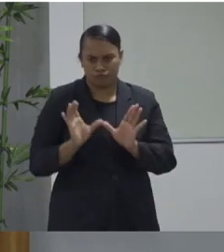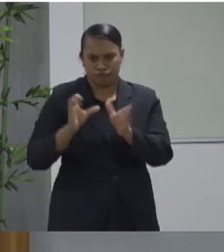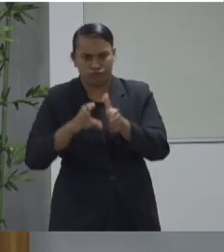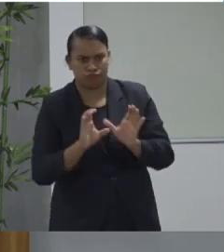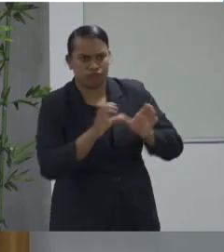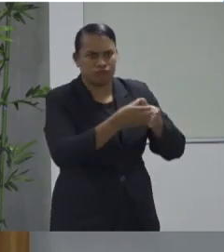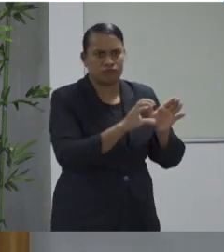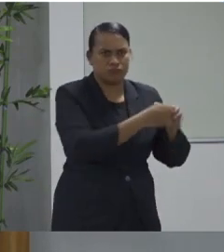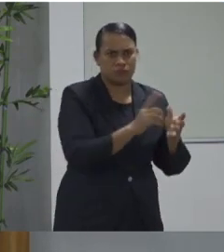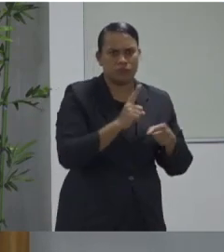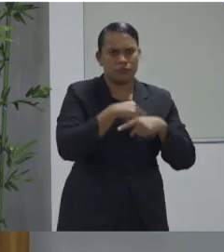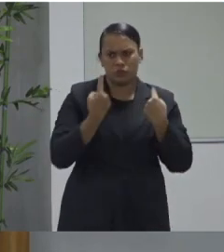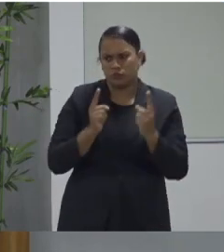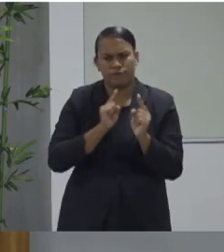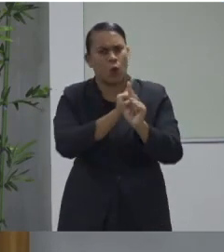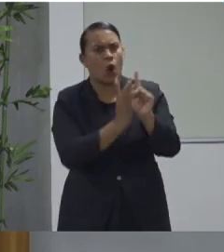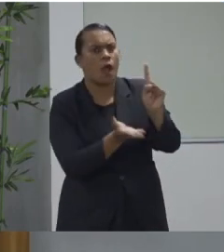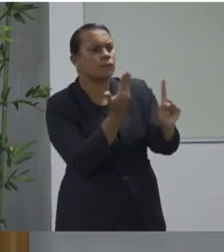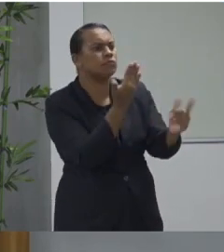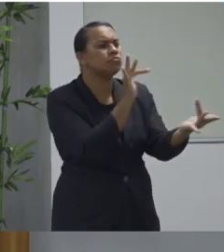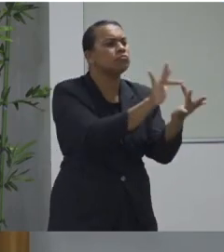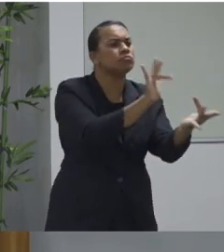tracing team. The